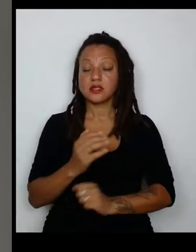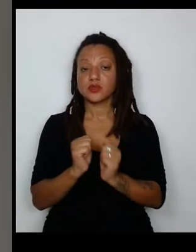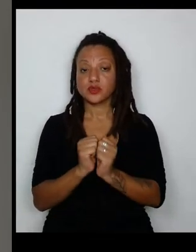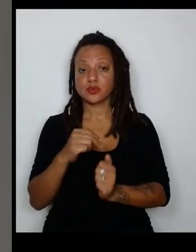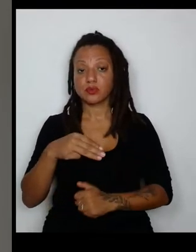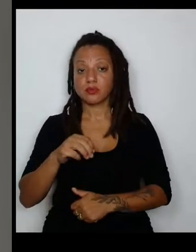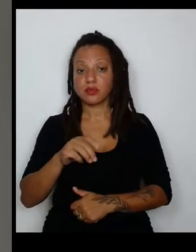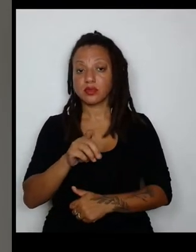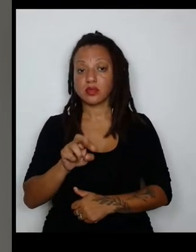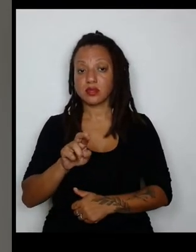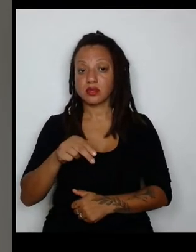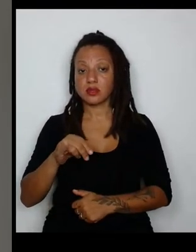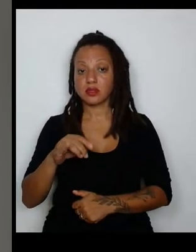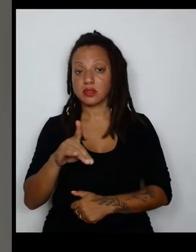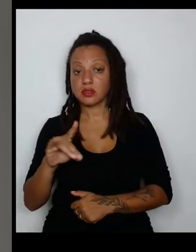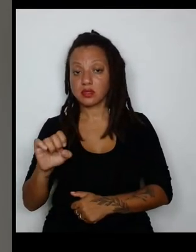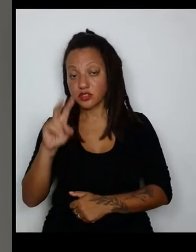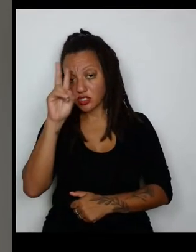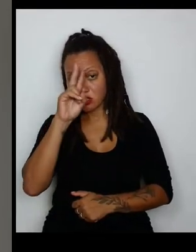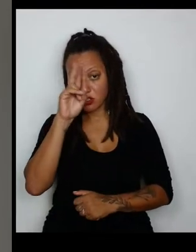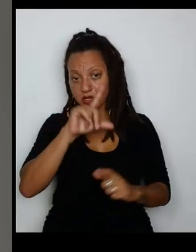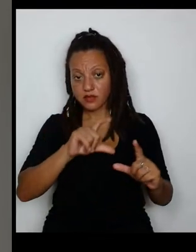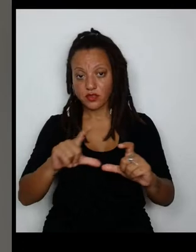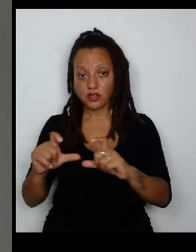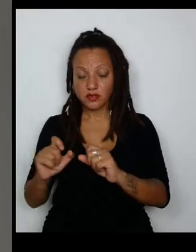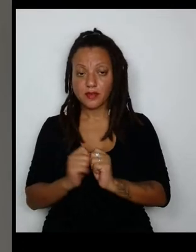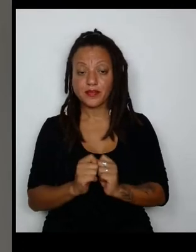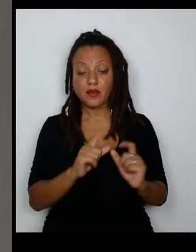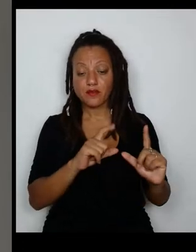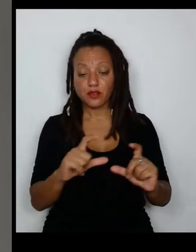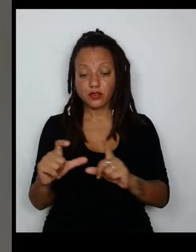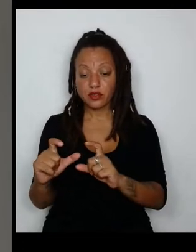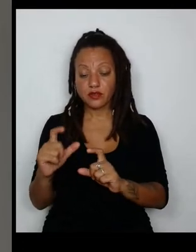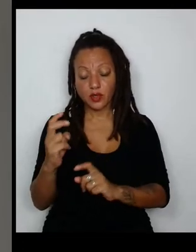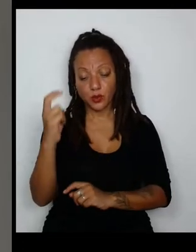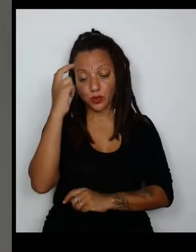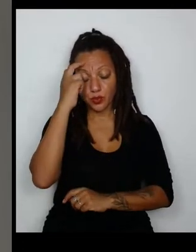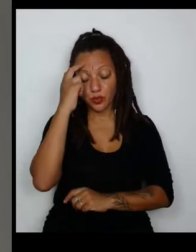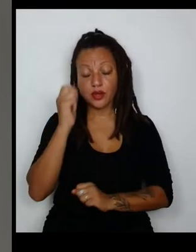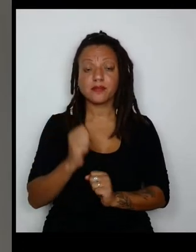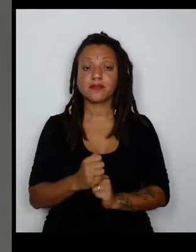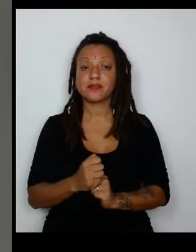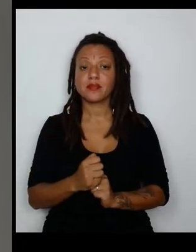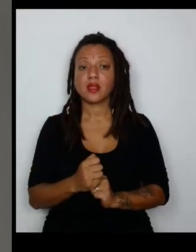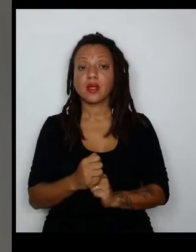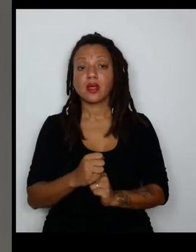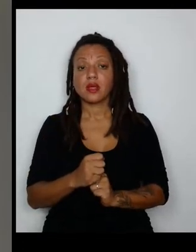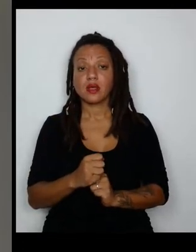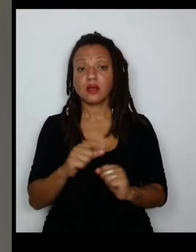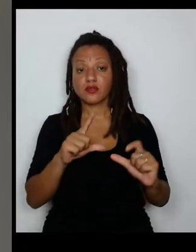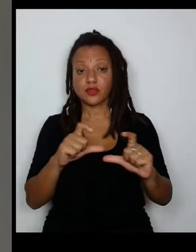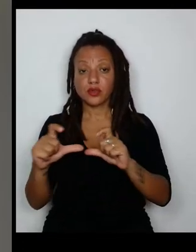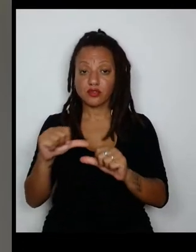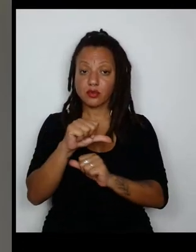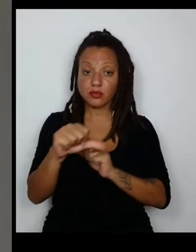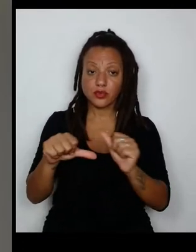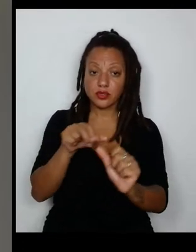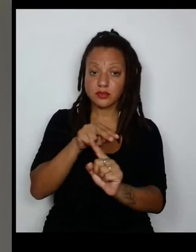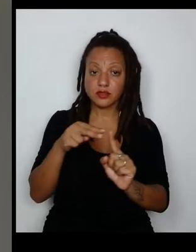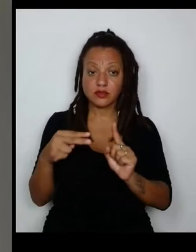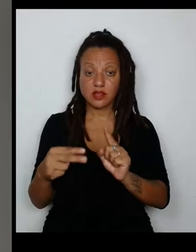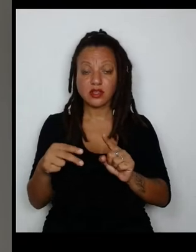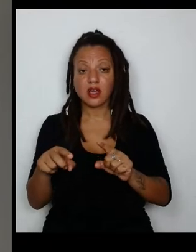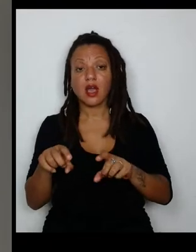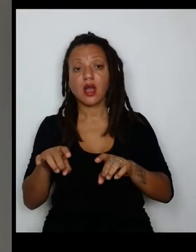modernism slash modernity history of photography photography and culture and shifting focus colonial